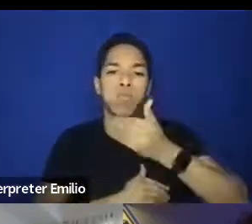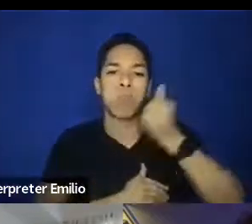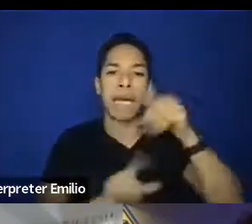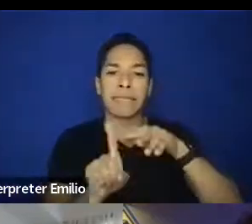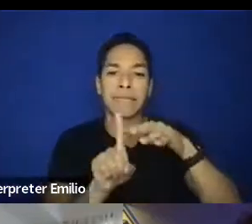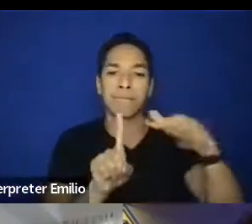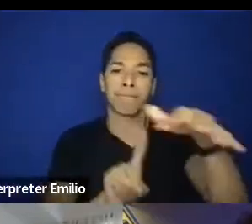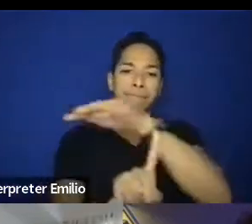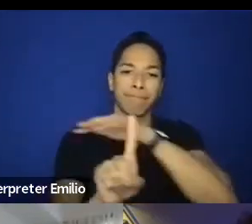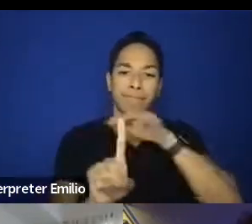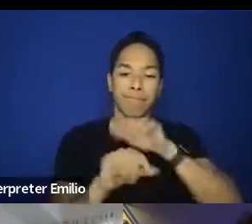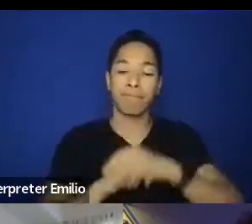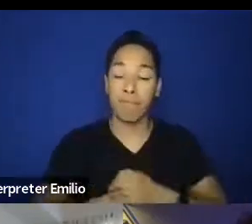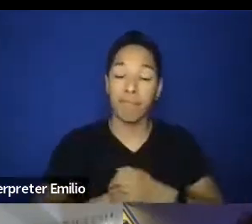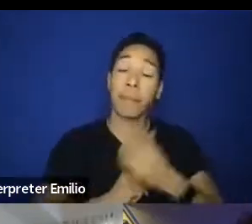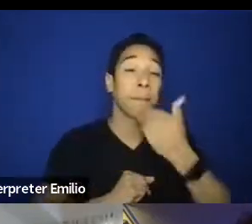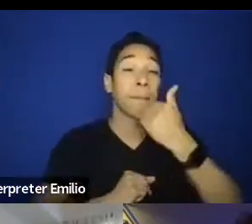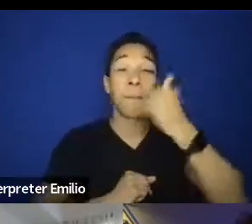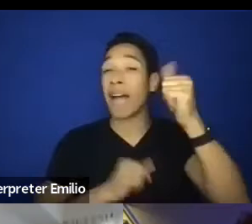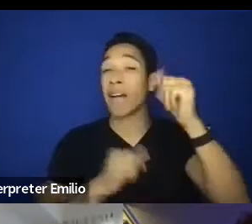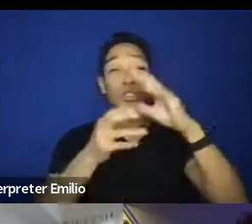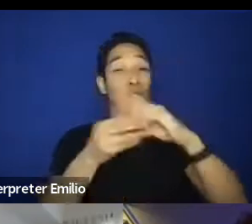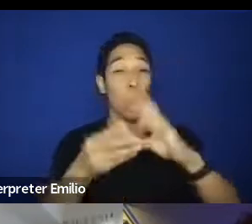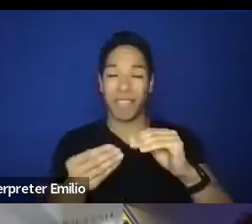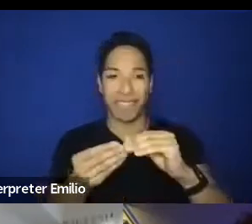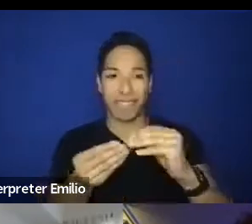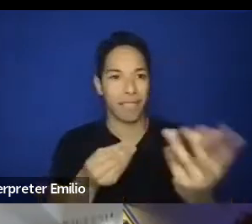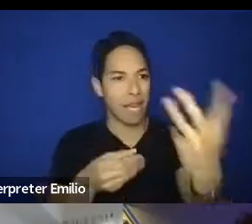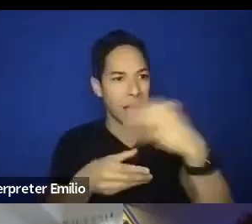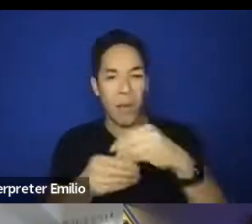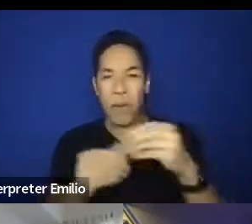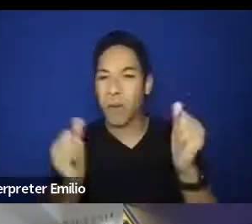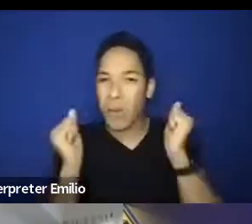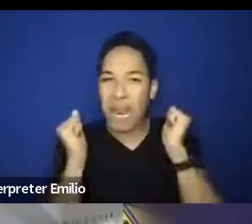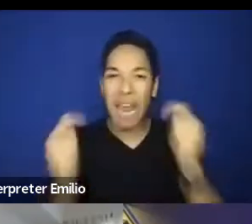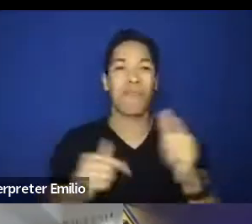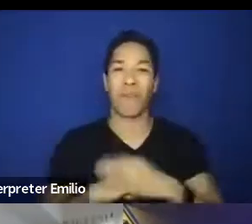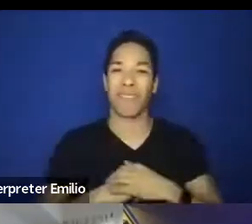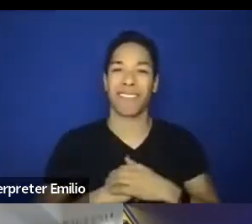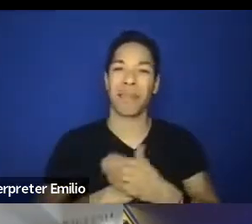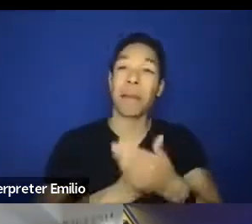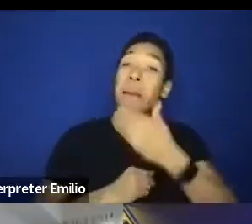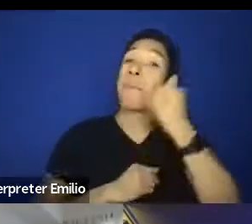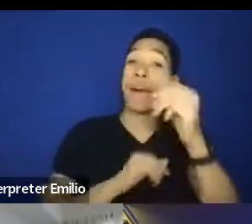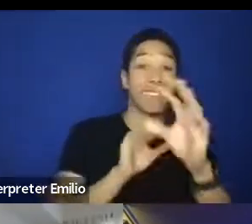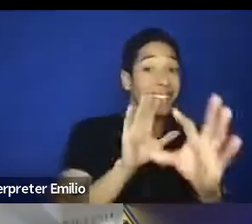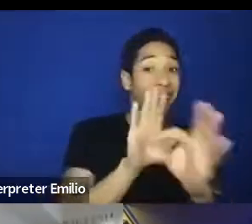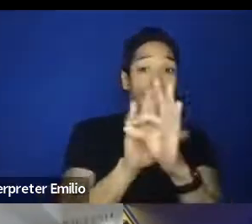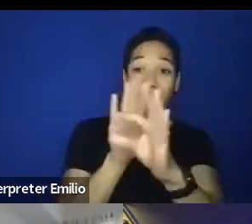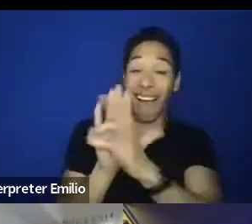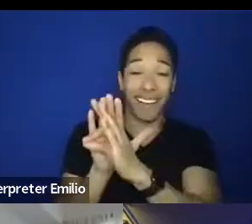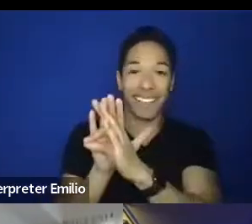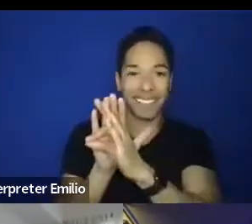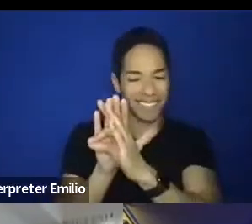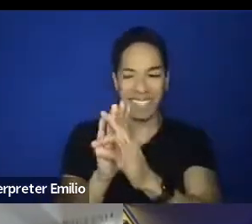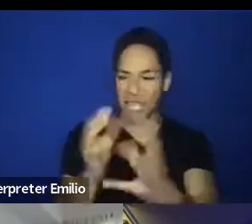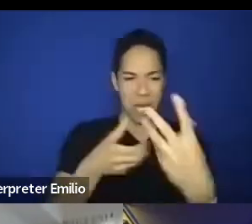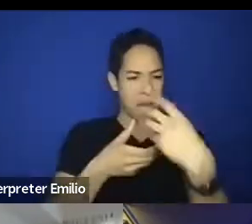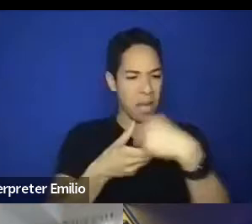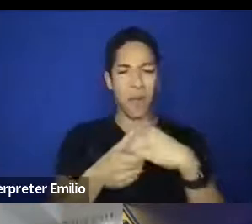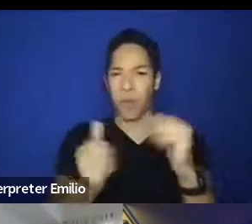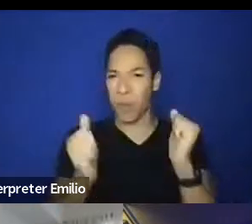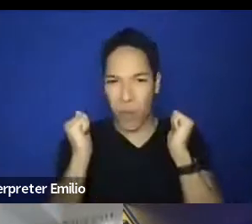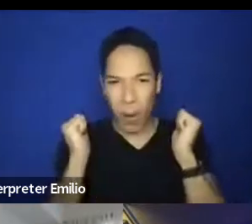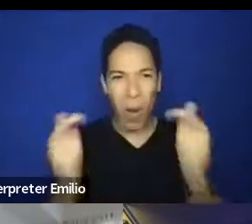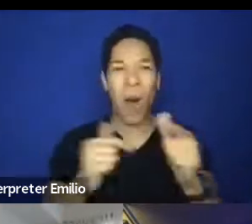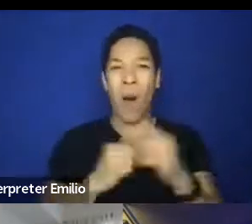that include everyone. The best casts are the ones that include every perspective. It's not just about being a good person. It's about doing the